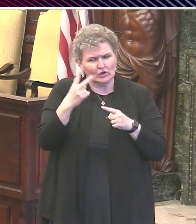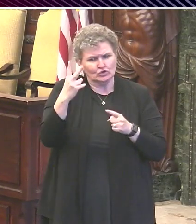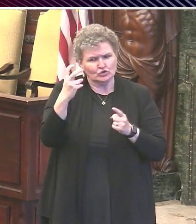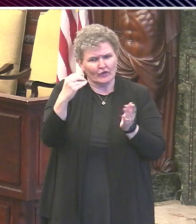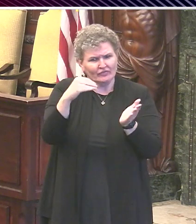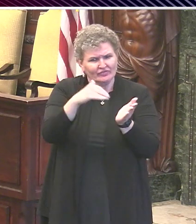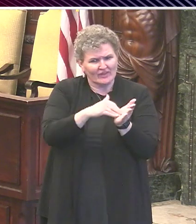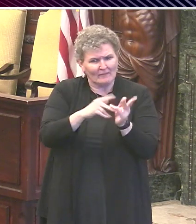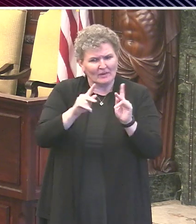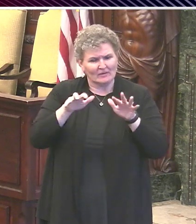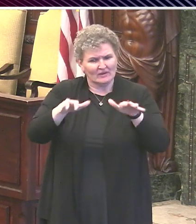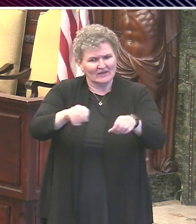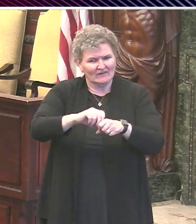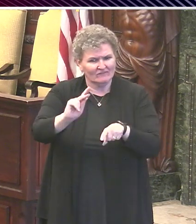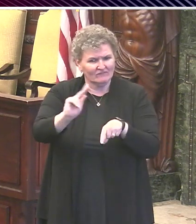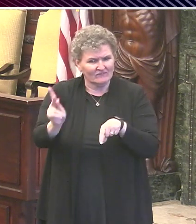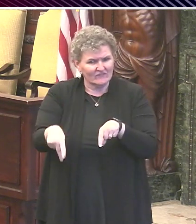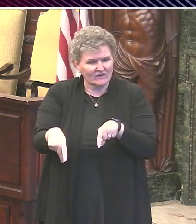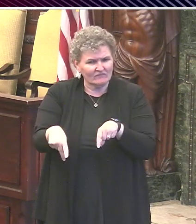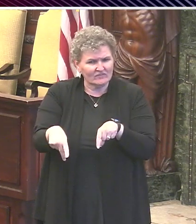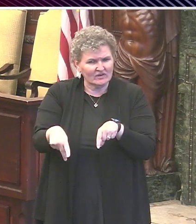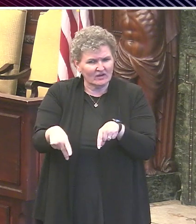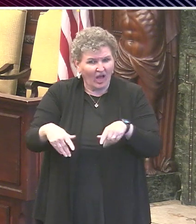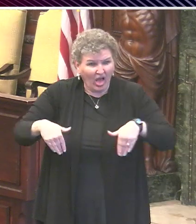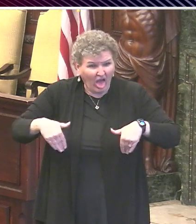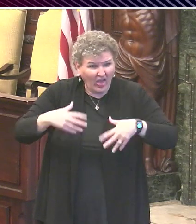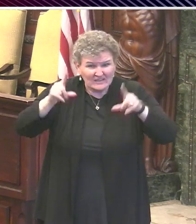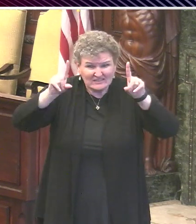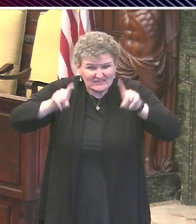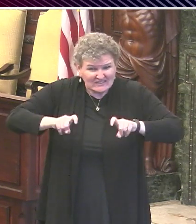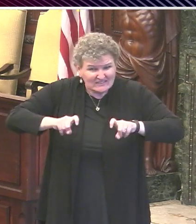been tested at all since the start of the pandemic.